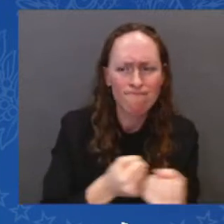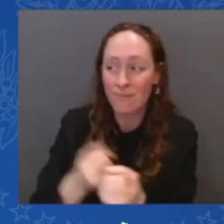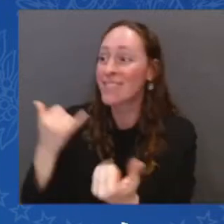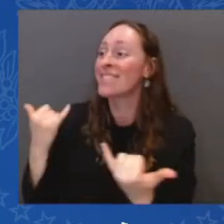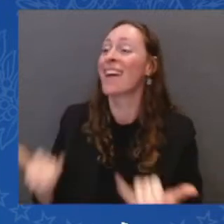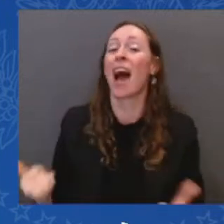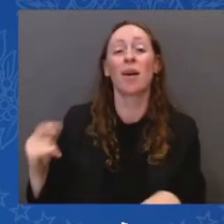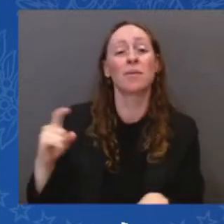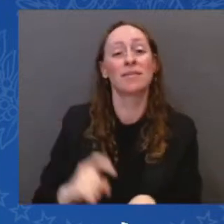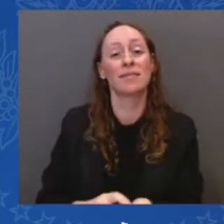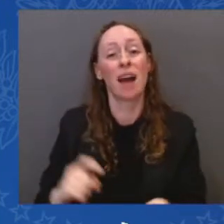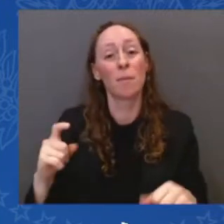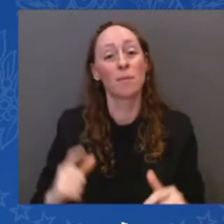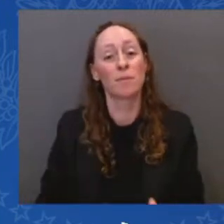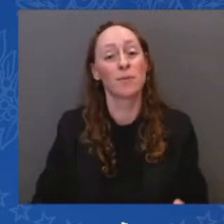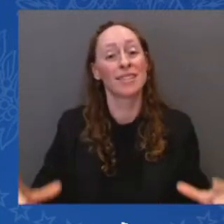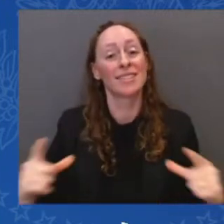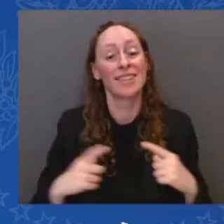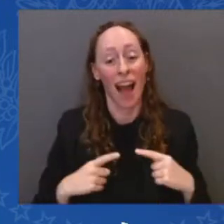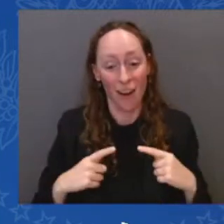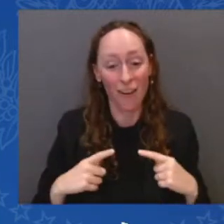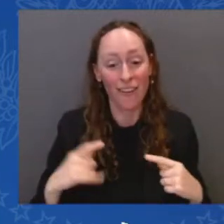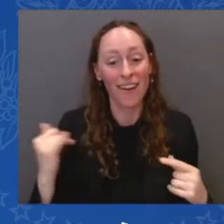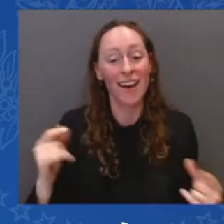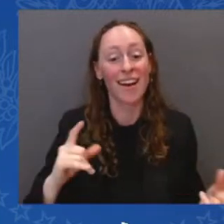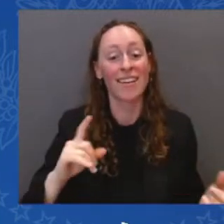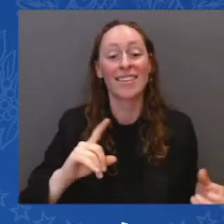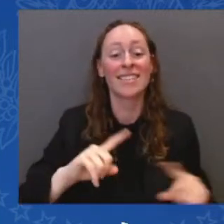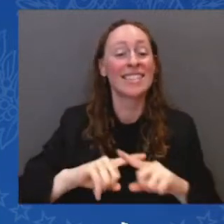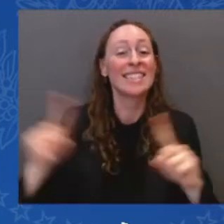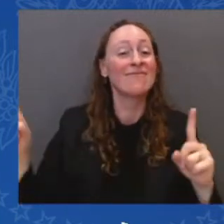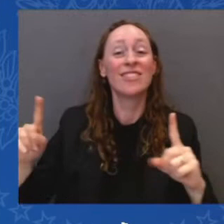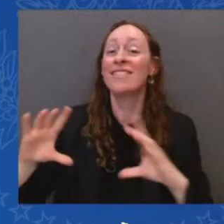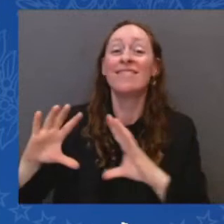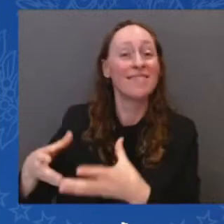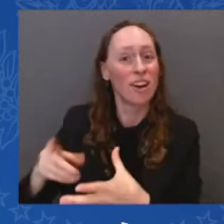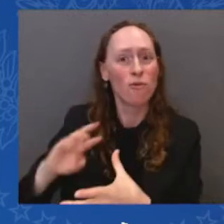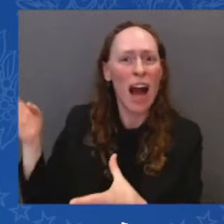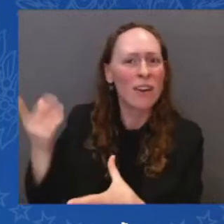The Red Sox, Patriots, the Celtics, and the Bruins.